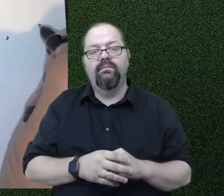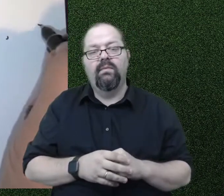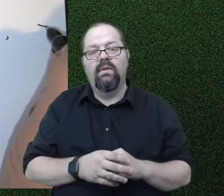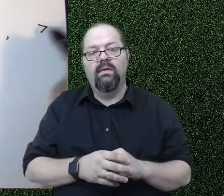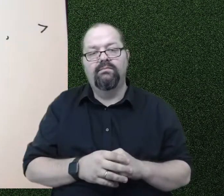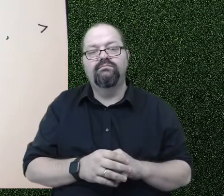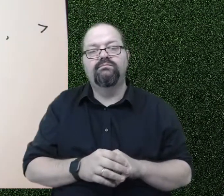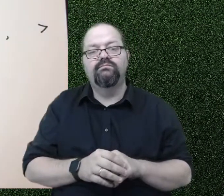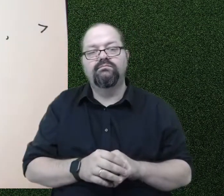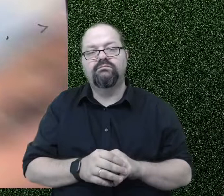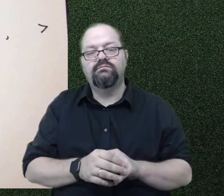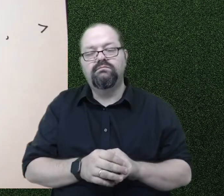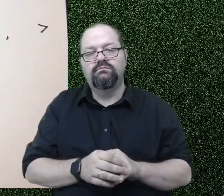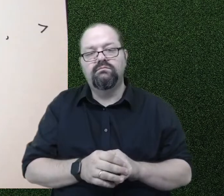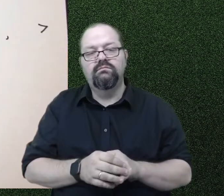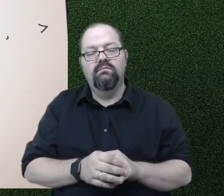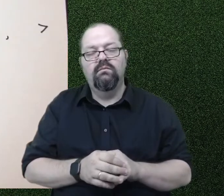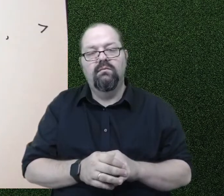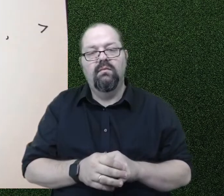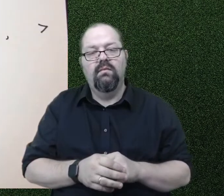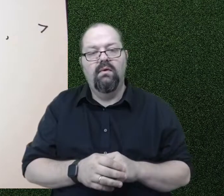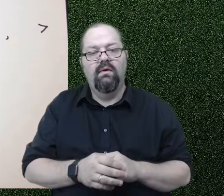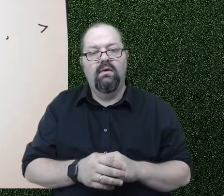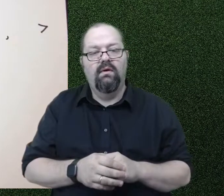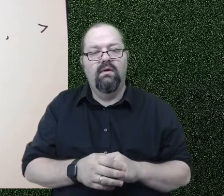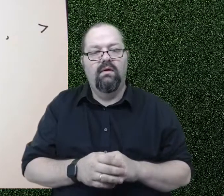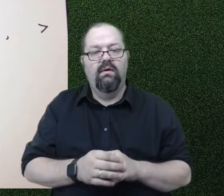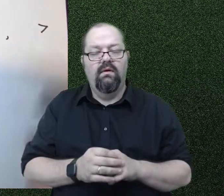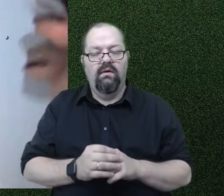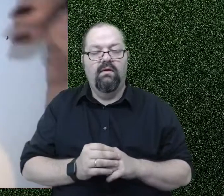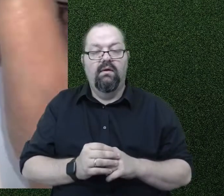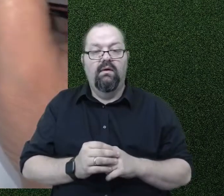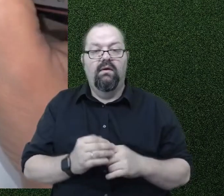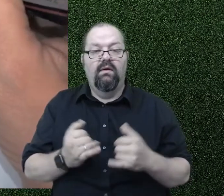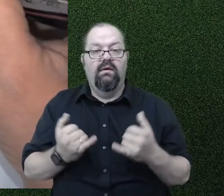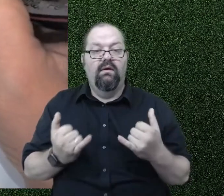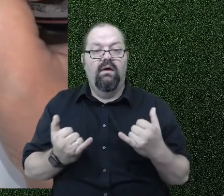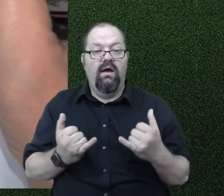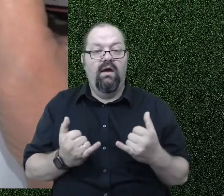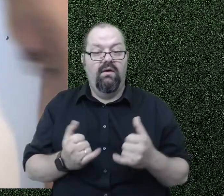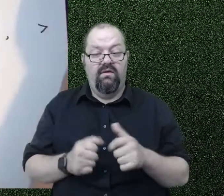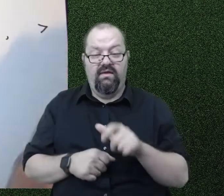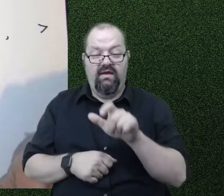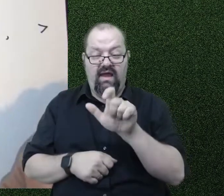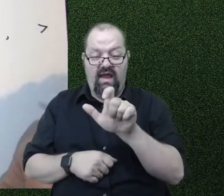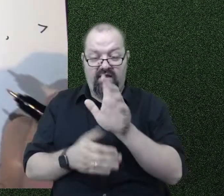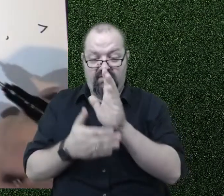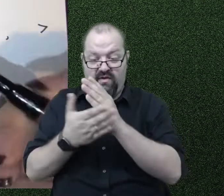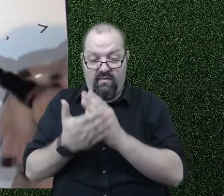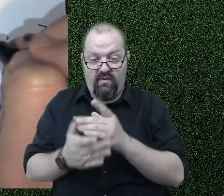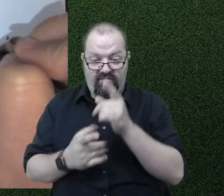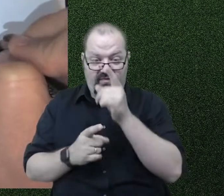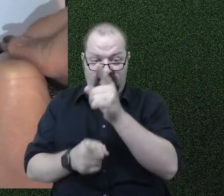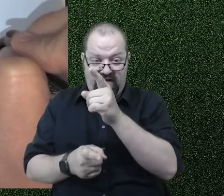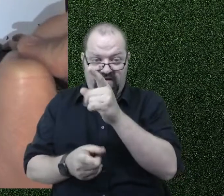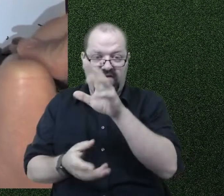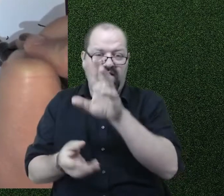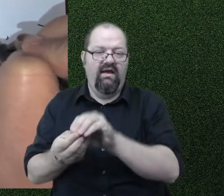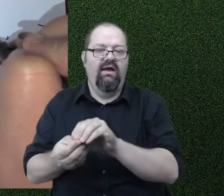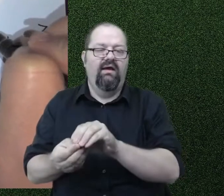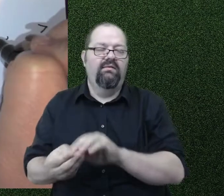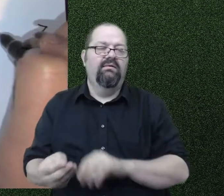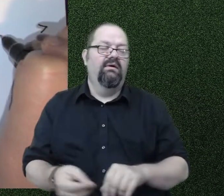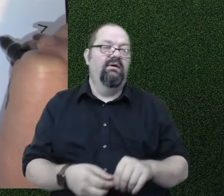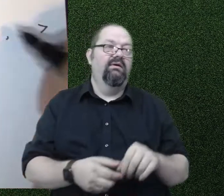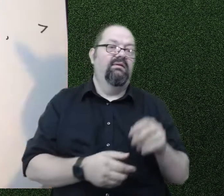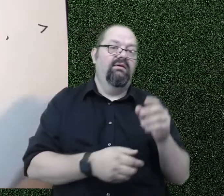And it's just given this way. I'm going to take the X components of these two guys, I'm going to add them together. I'll have U1